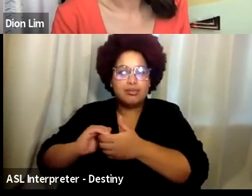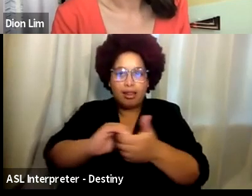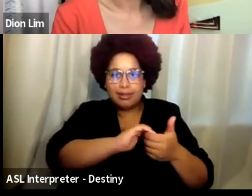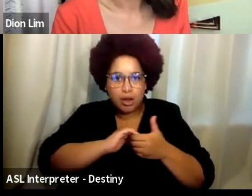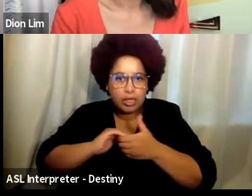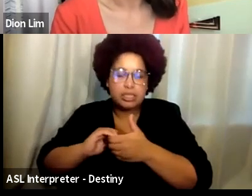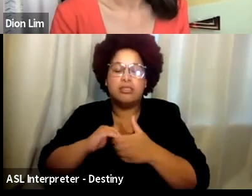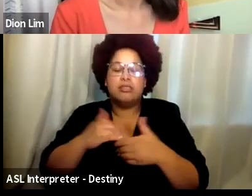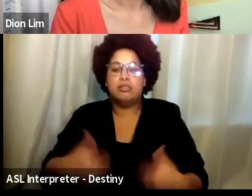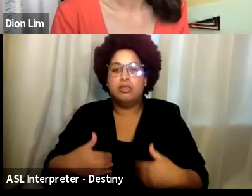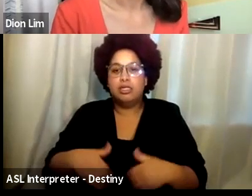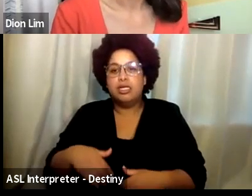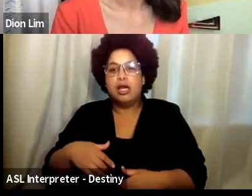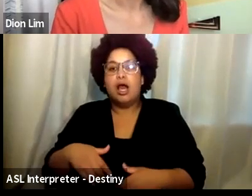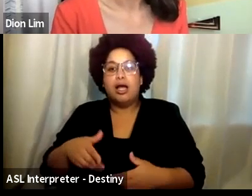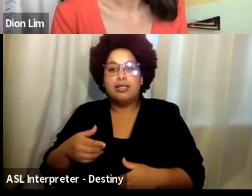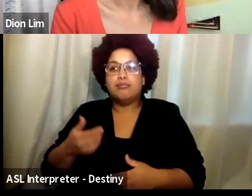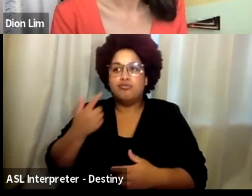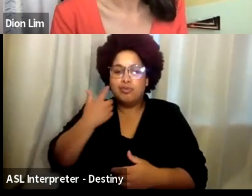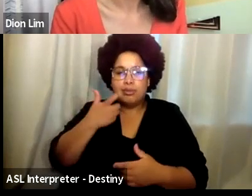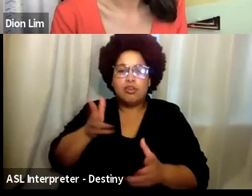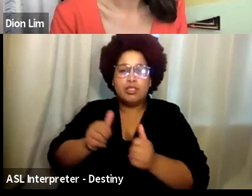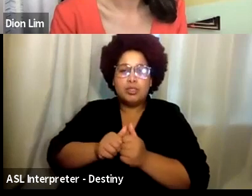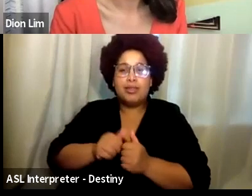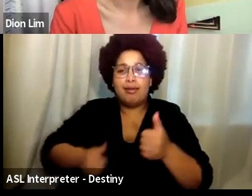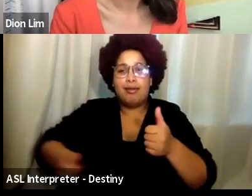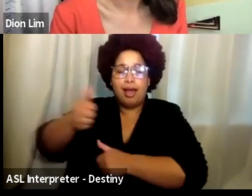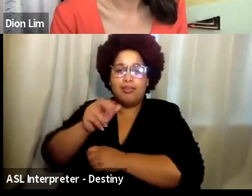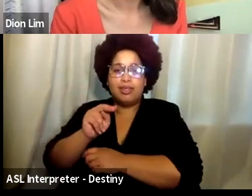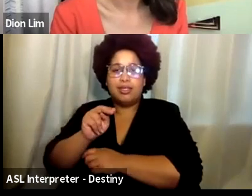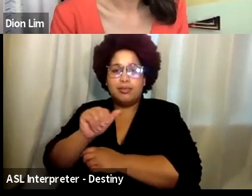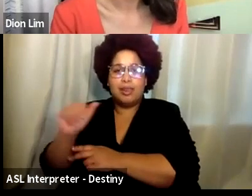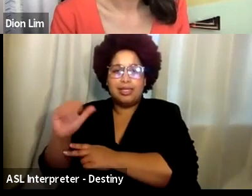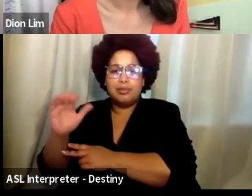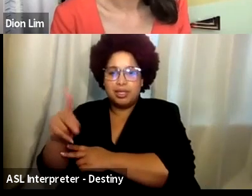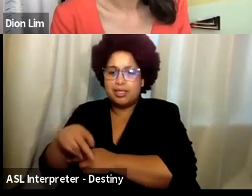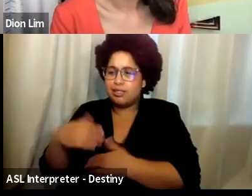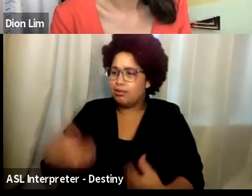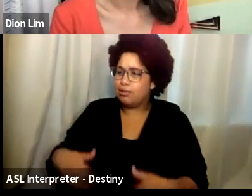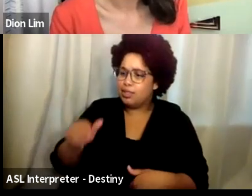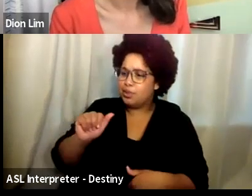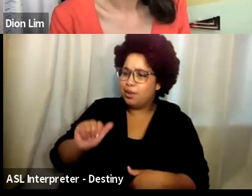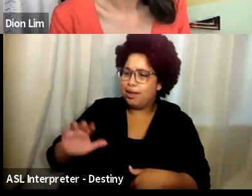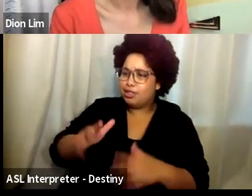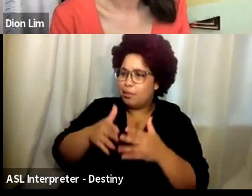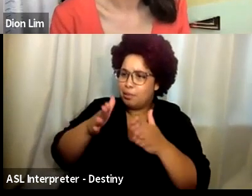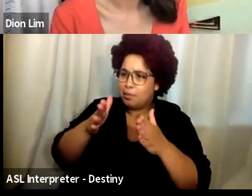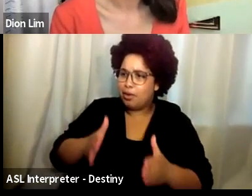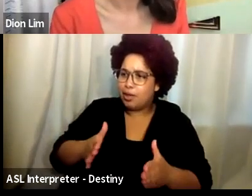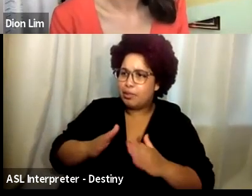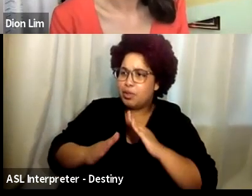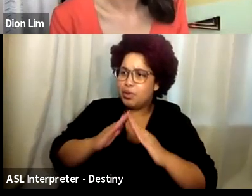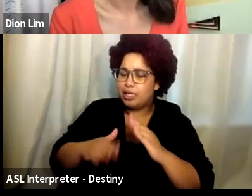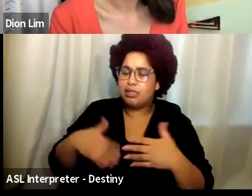Last night, you know, the head of the NAACP was in the same conversation and he said, I was so impressed with you guys, you Asian American community members, because